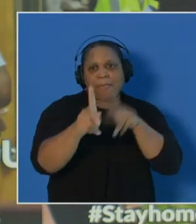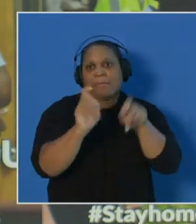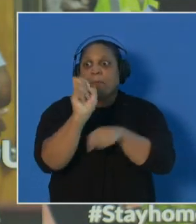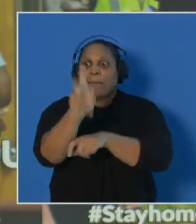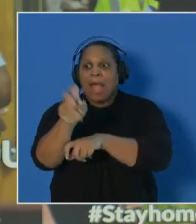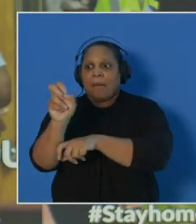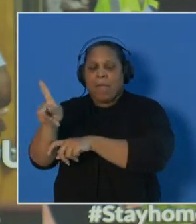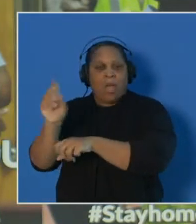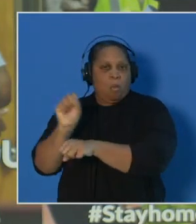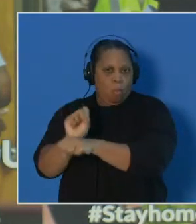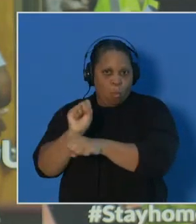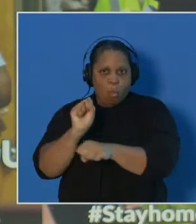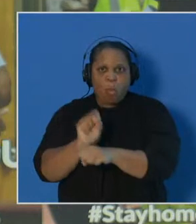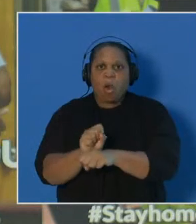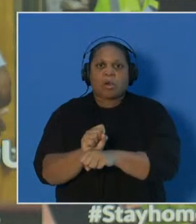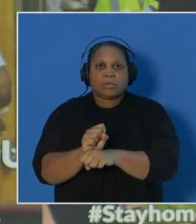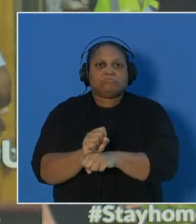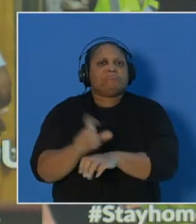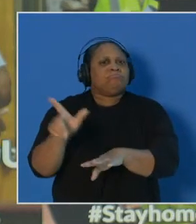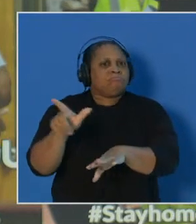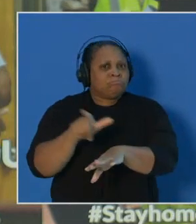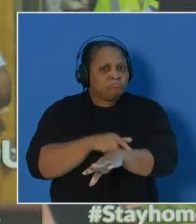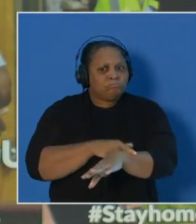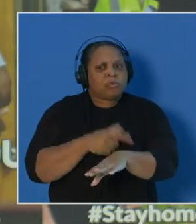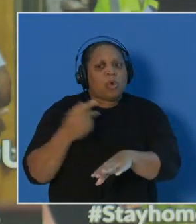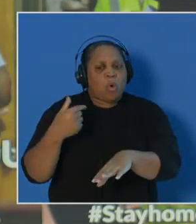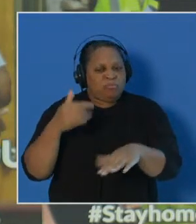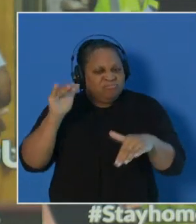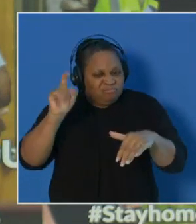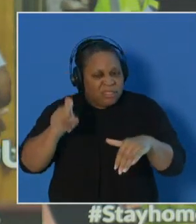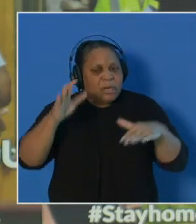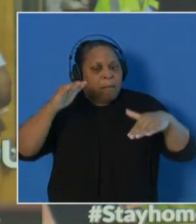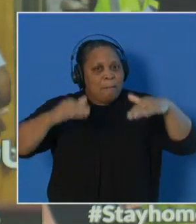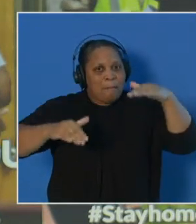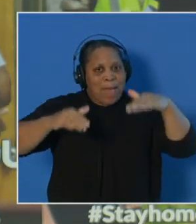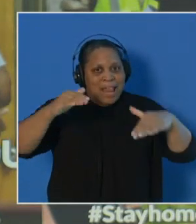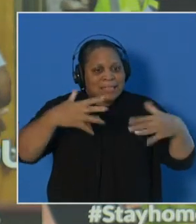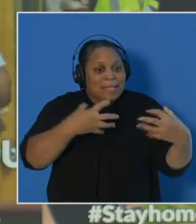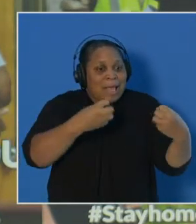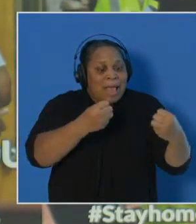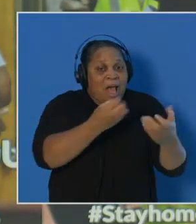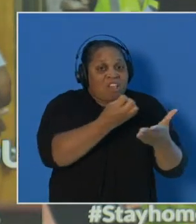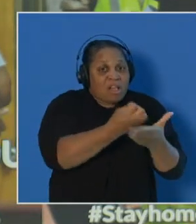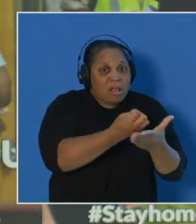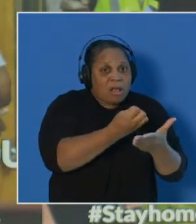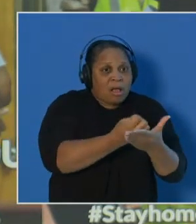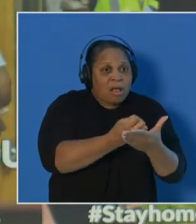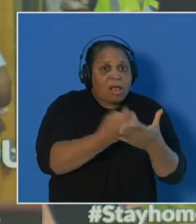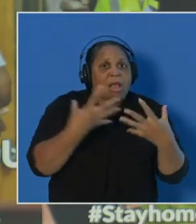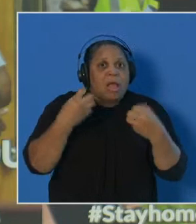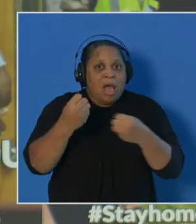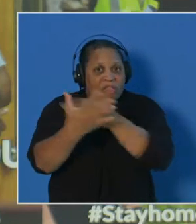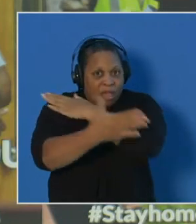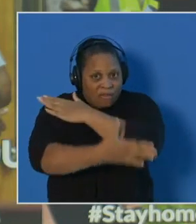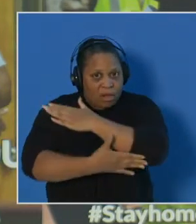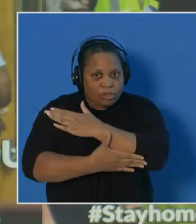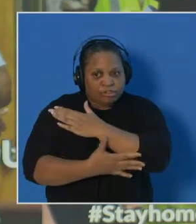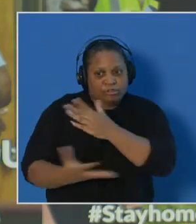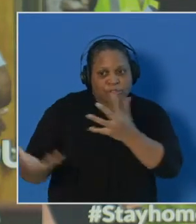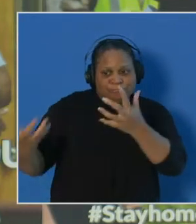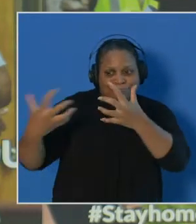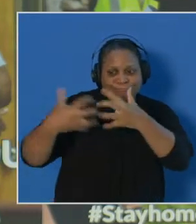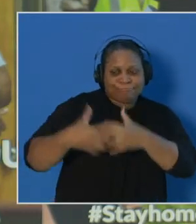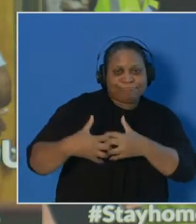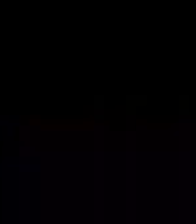work, as long as we are balancing the health of our economy, our health of our country, with the